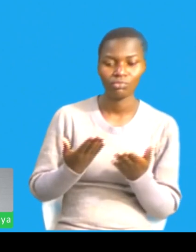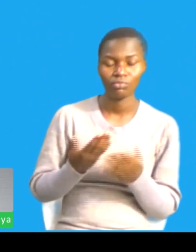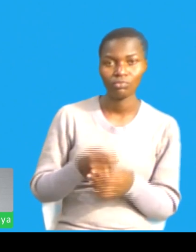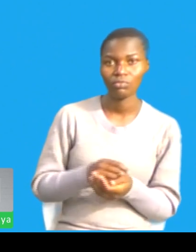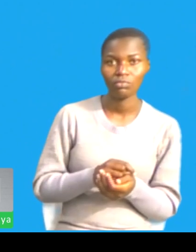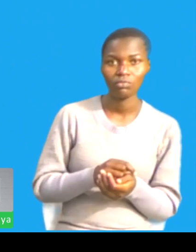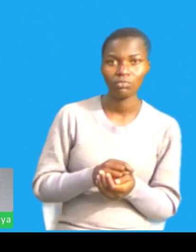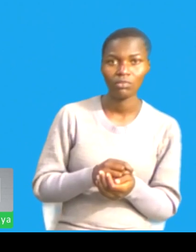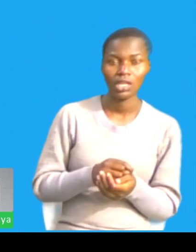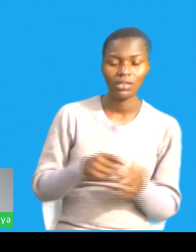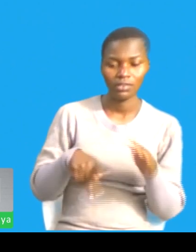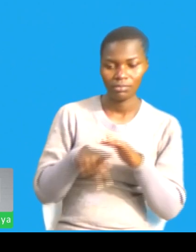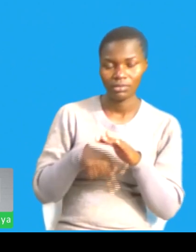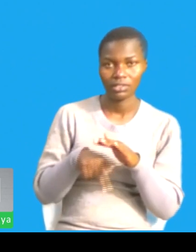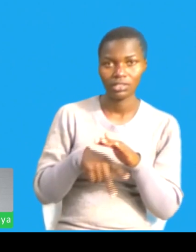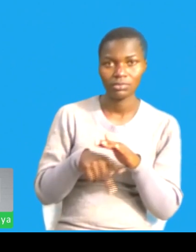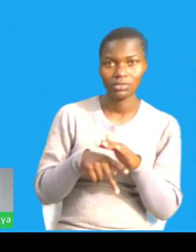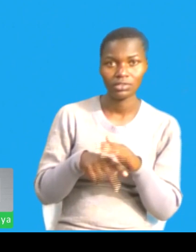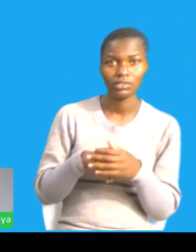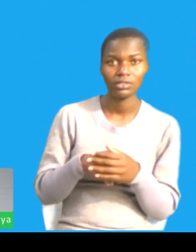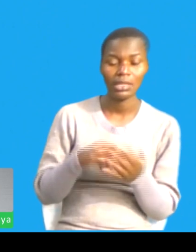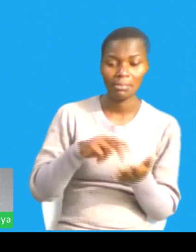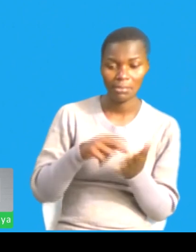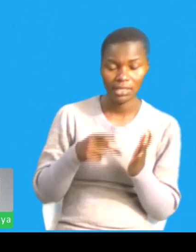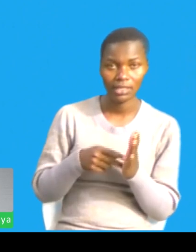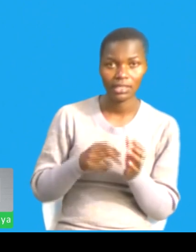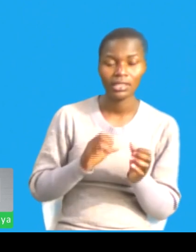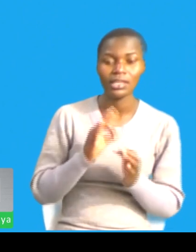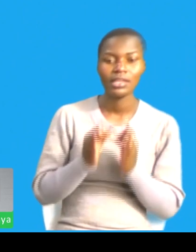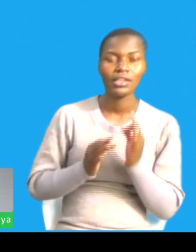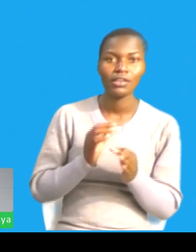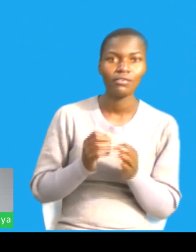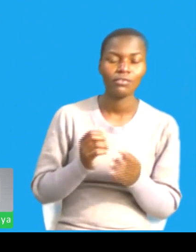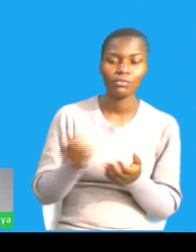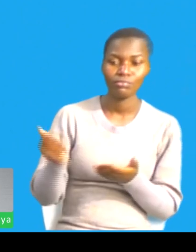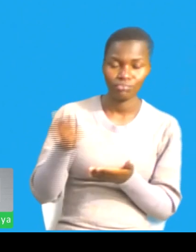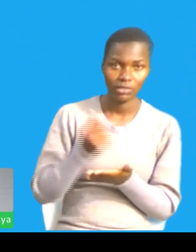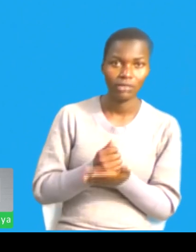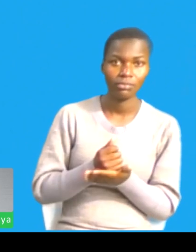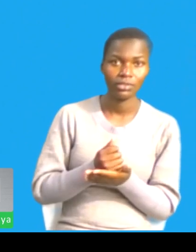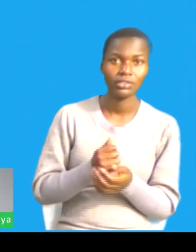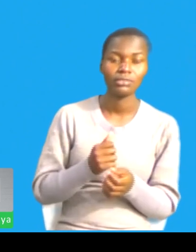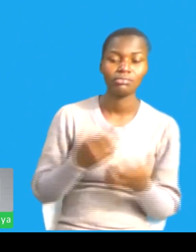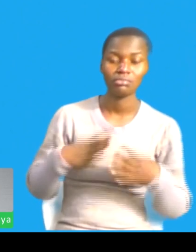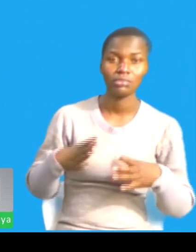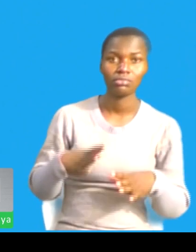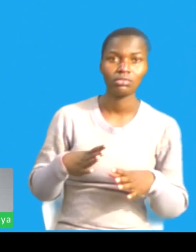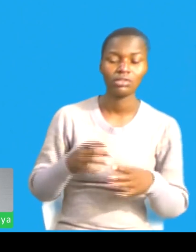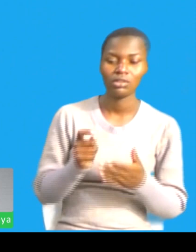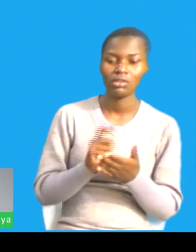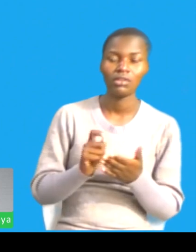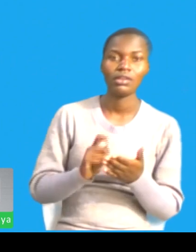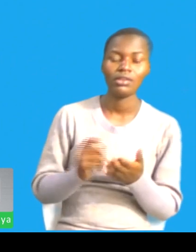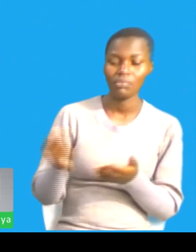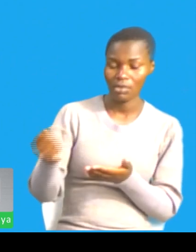ametoka, ndio utapata bulk ya support. So it means ukiandika watu kazi mara mingi, utaandika watu kutoka eneo lako. Now this is why we